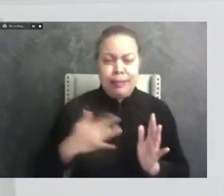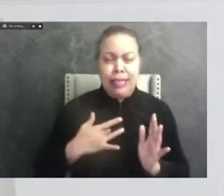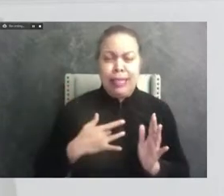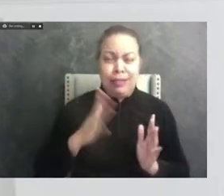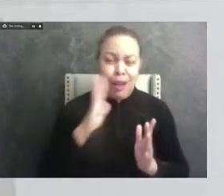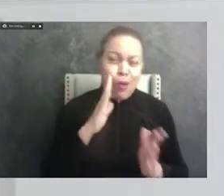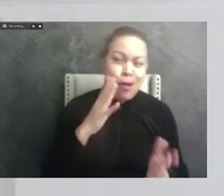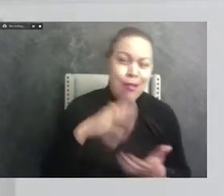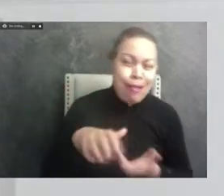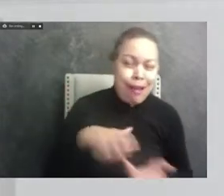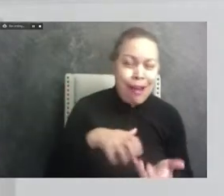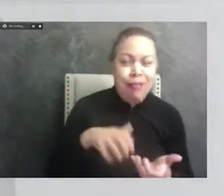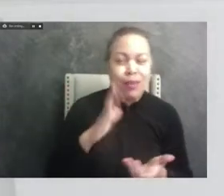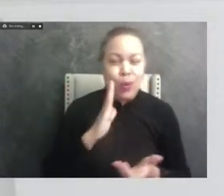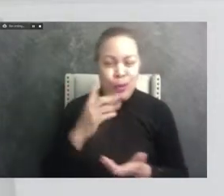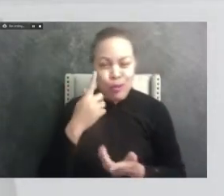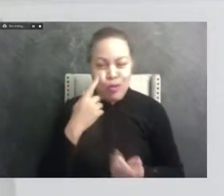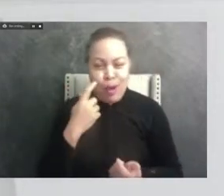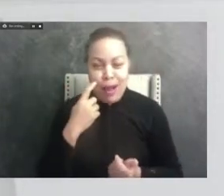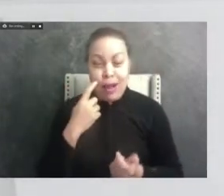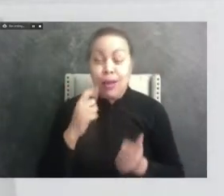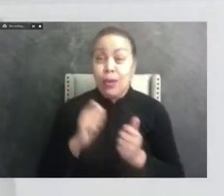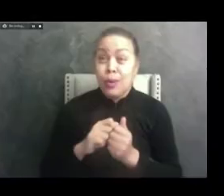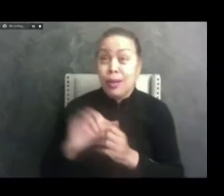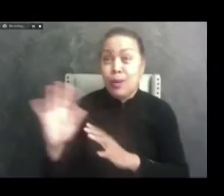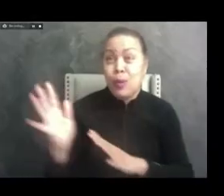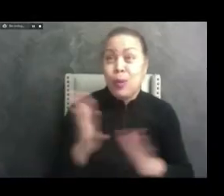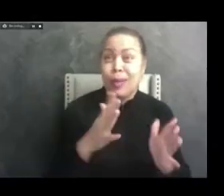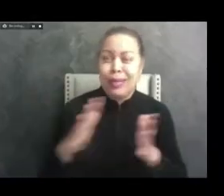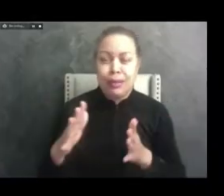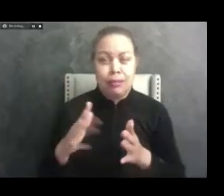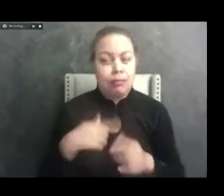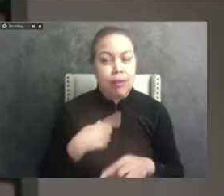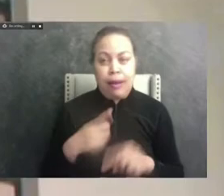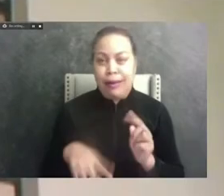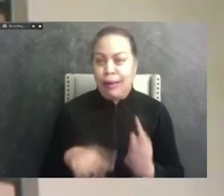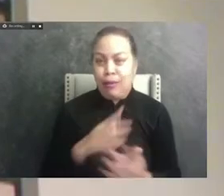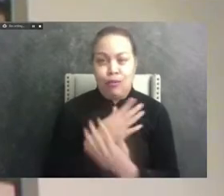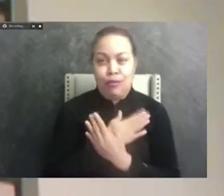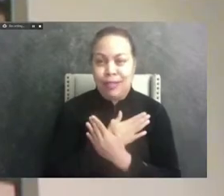or cry. In the winds, I cannot rest.